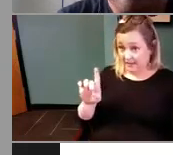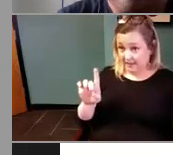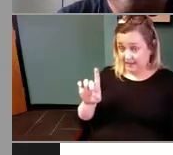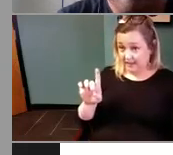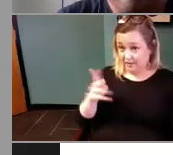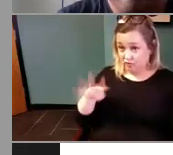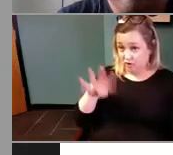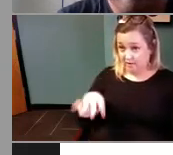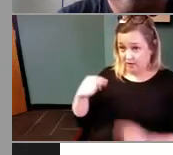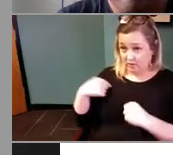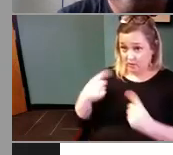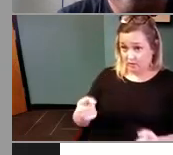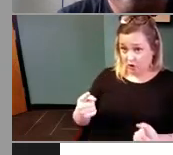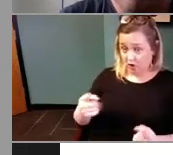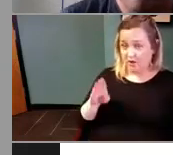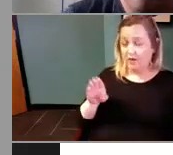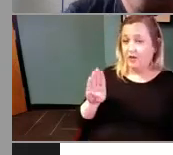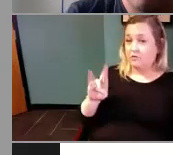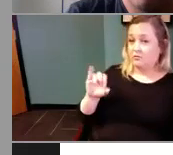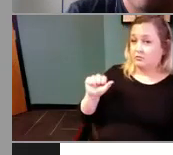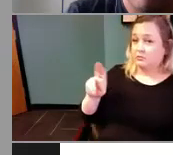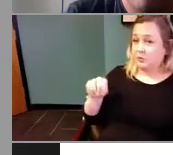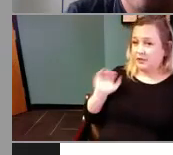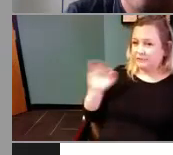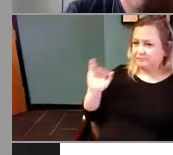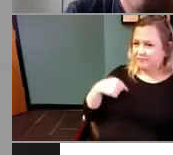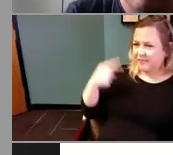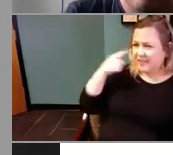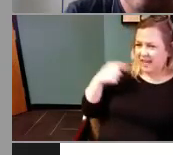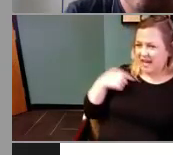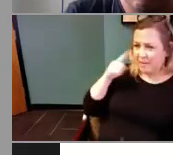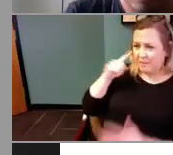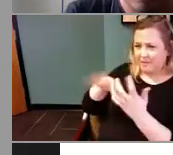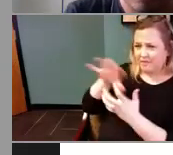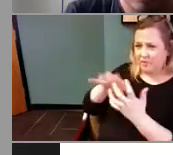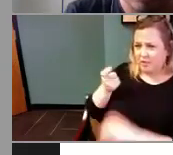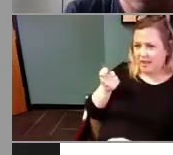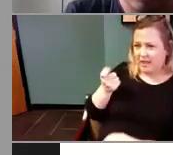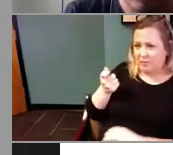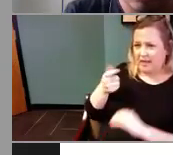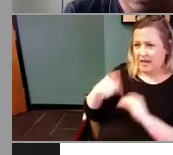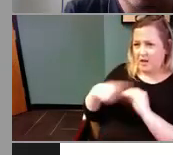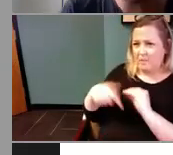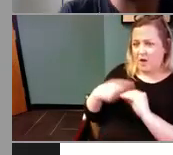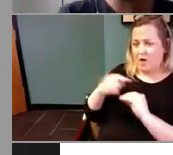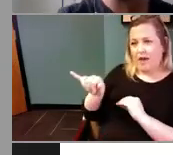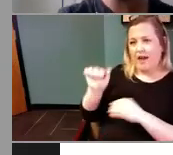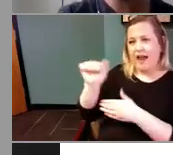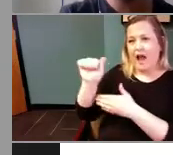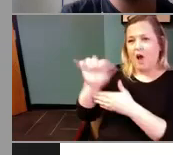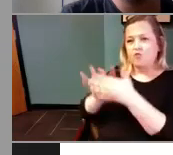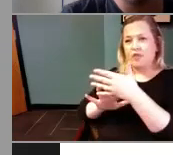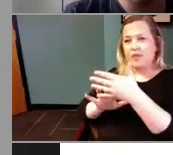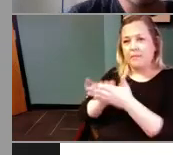think I'm a little fuzzy on the algorithm that actually determines.